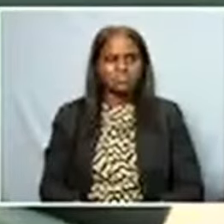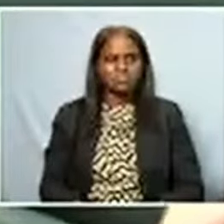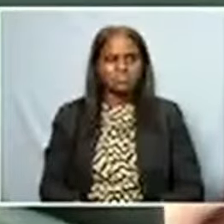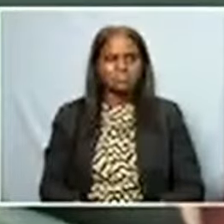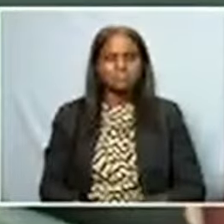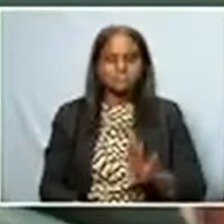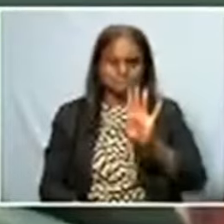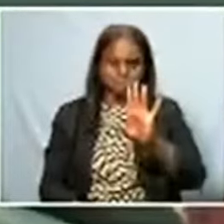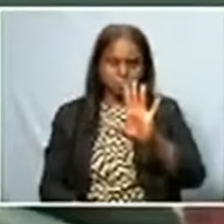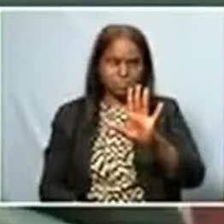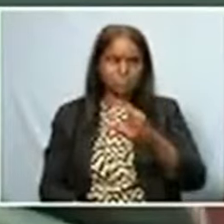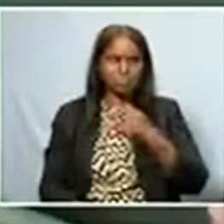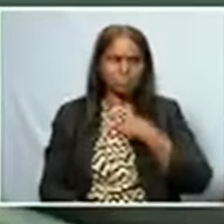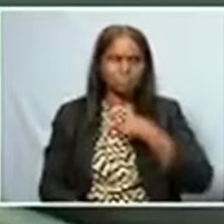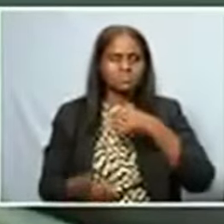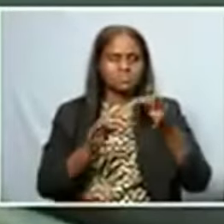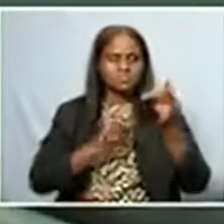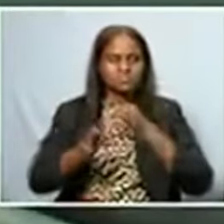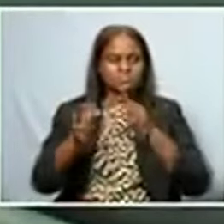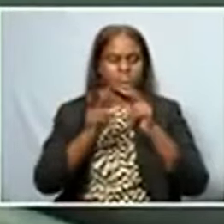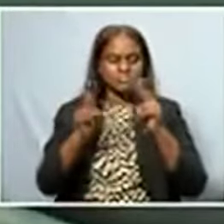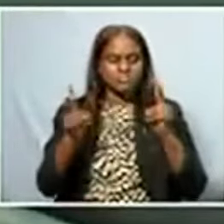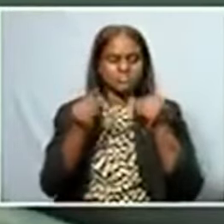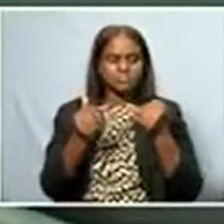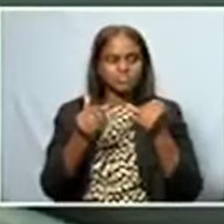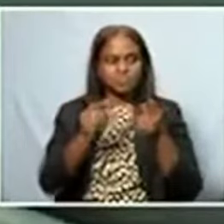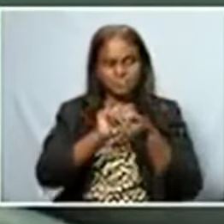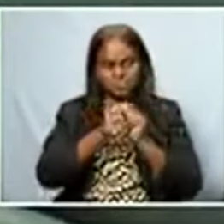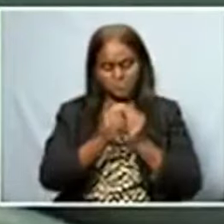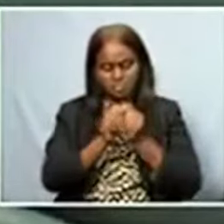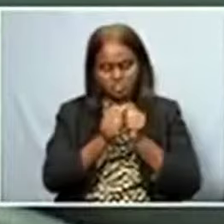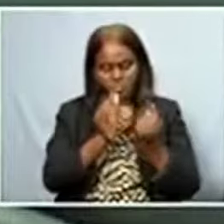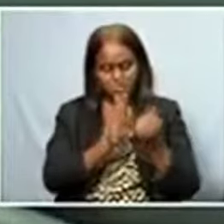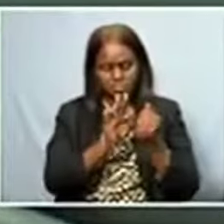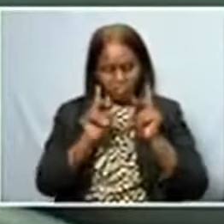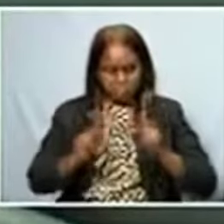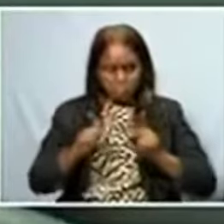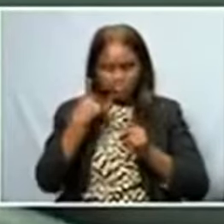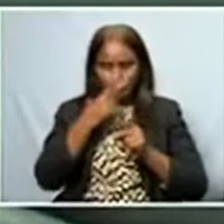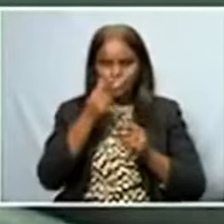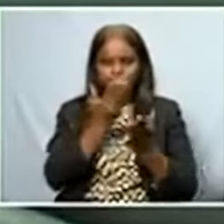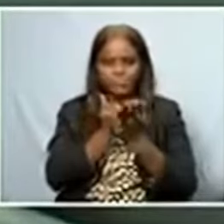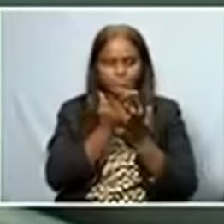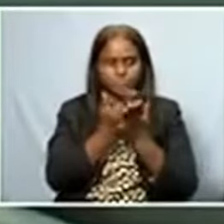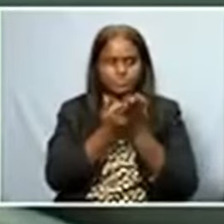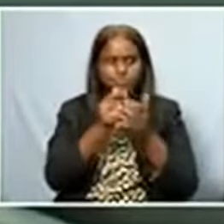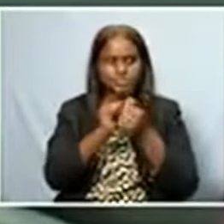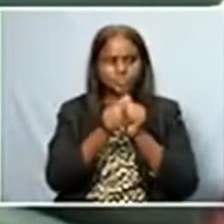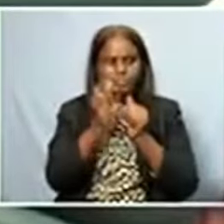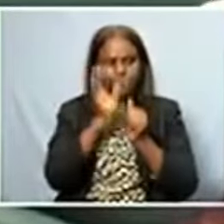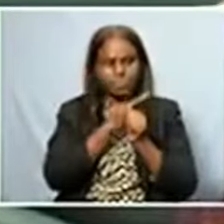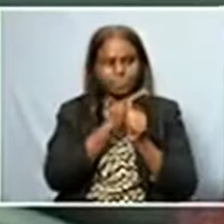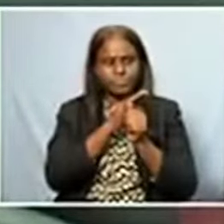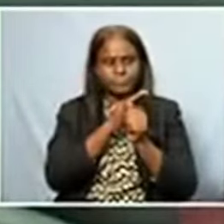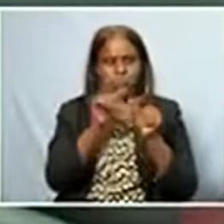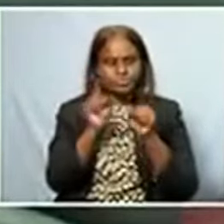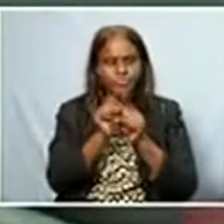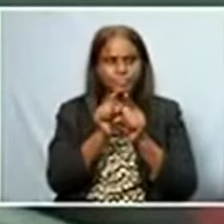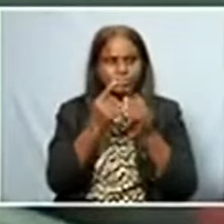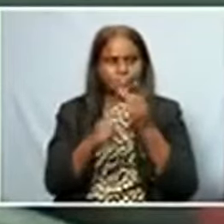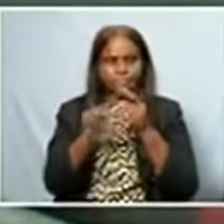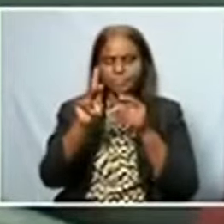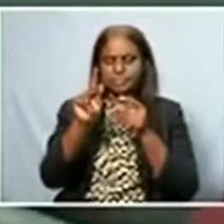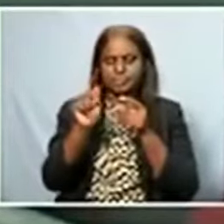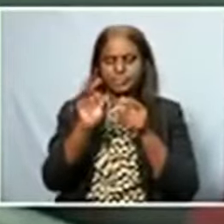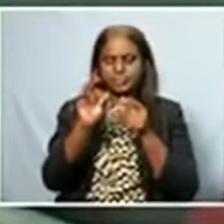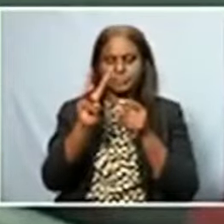explain. So the amendment, the person that was moving this amendment is Mr.